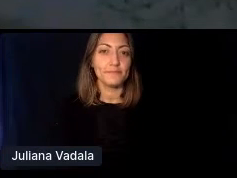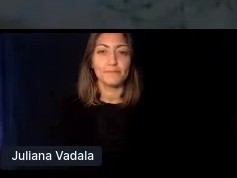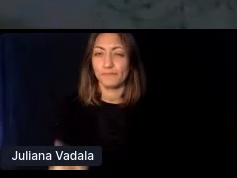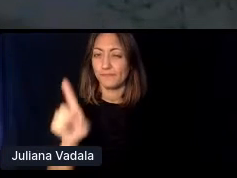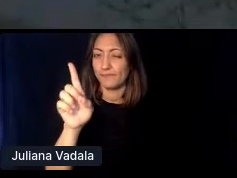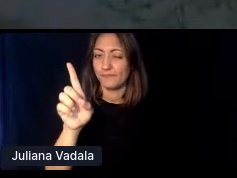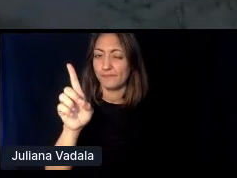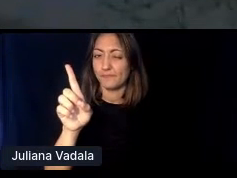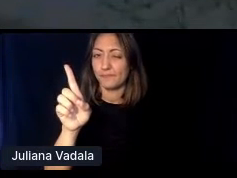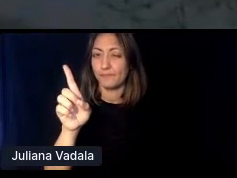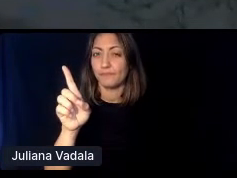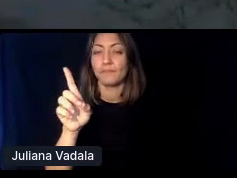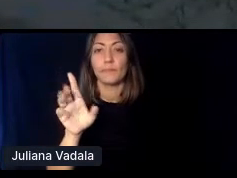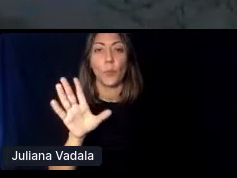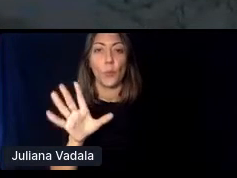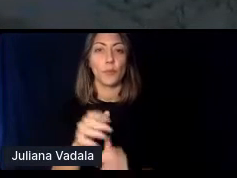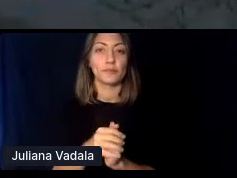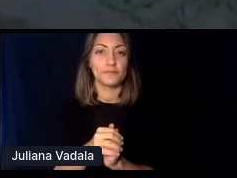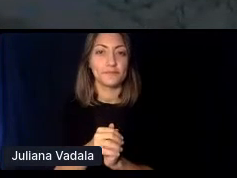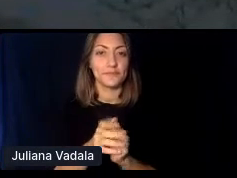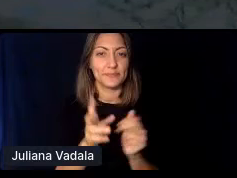see. Why is it doing that?